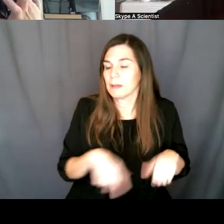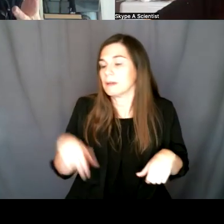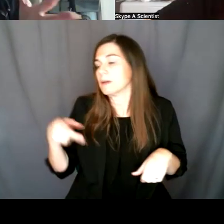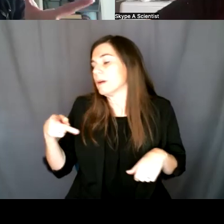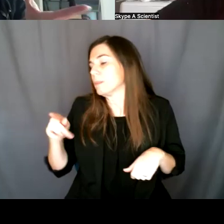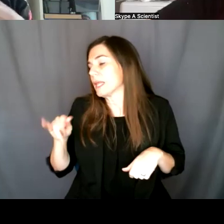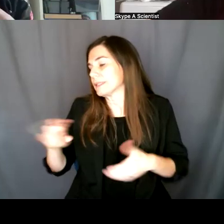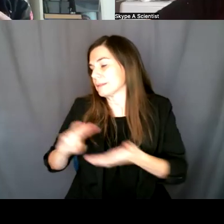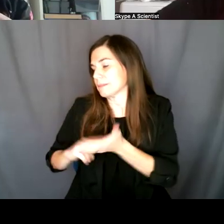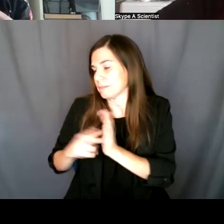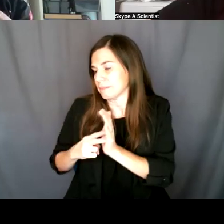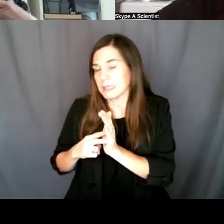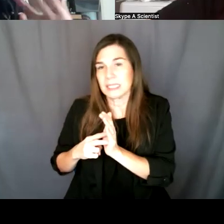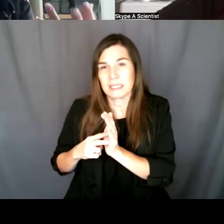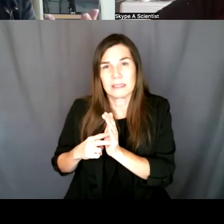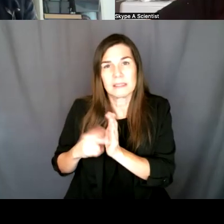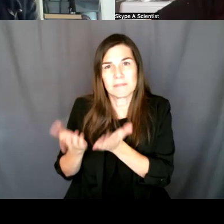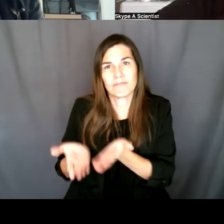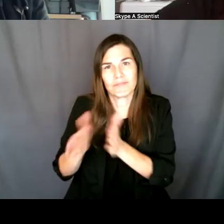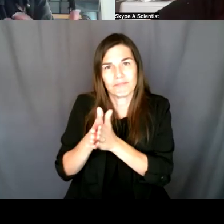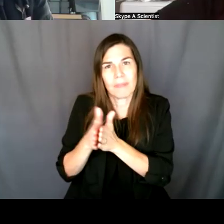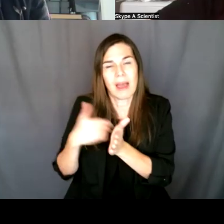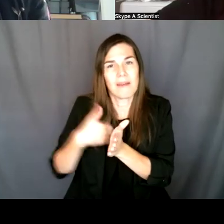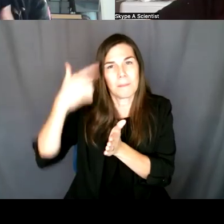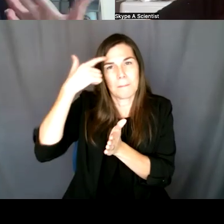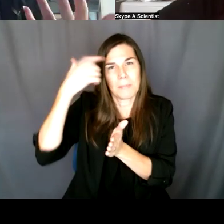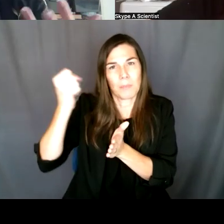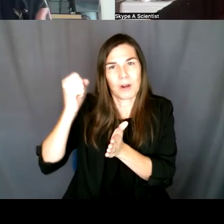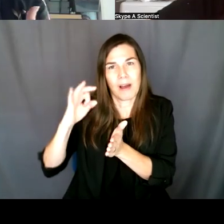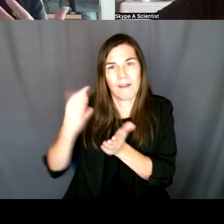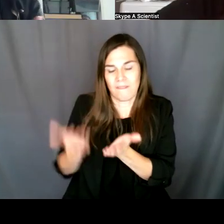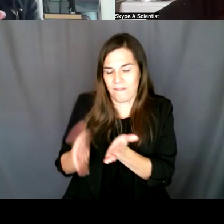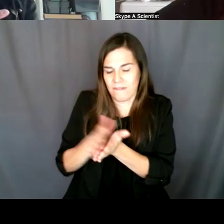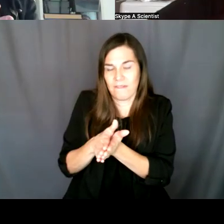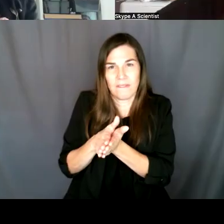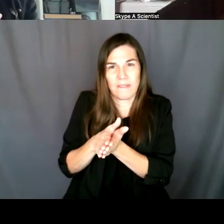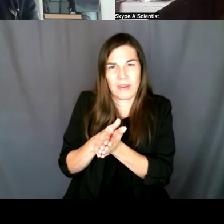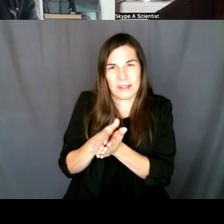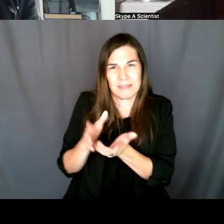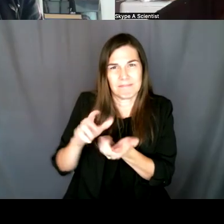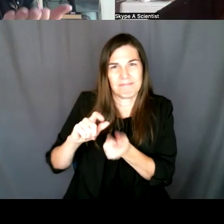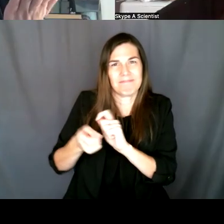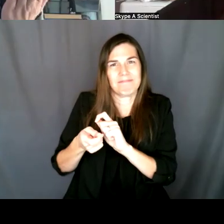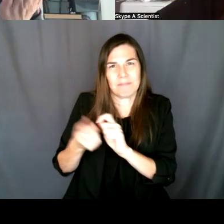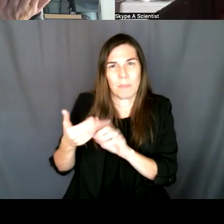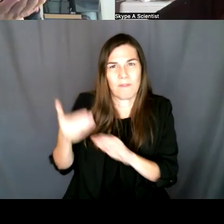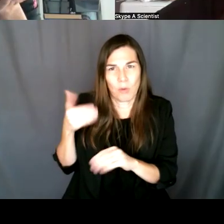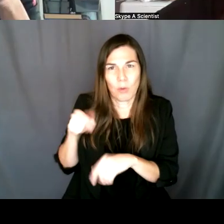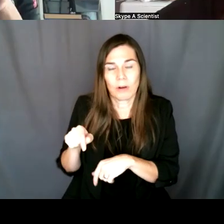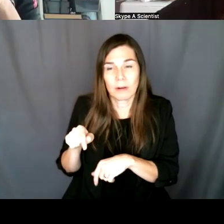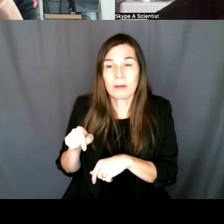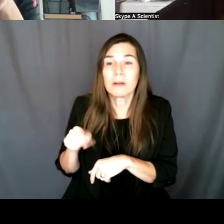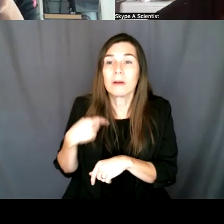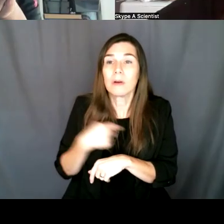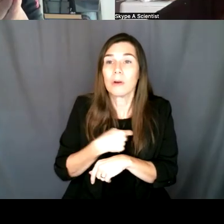it keeps some kind of memory of the way that it was folded or deformed before. So when we